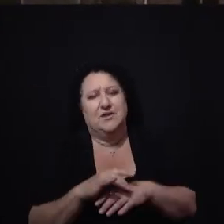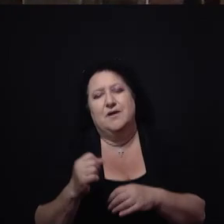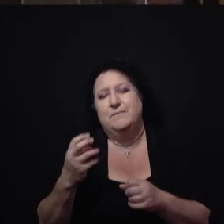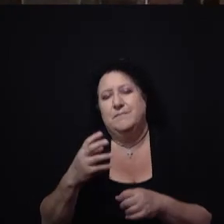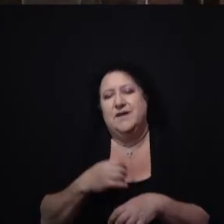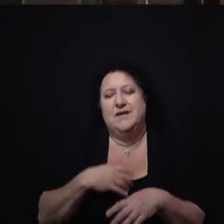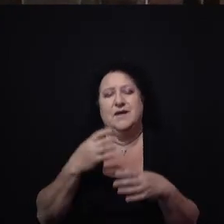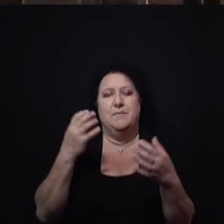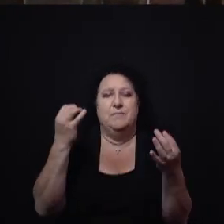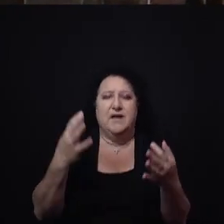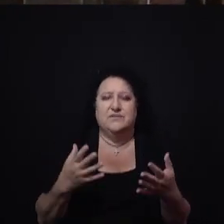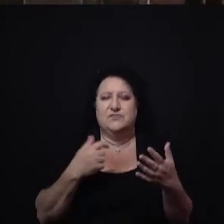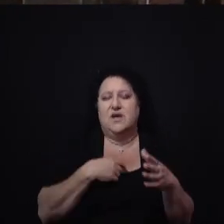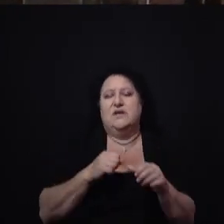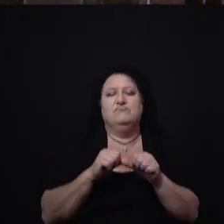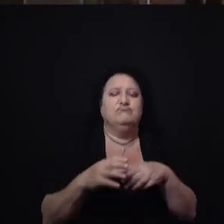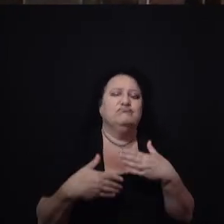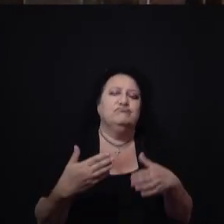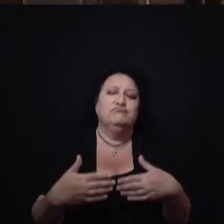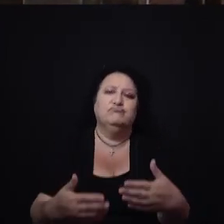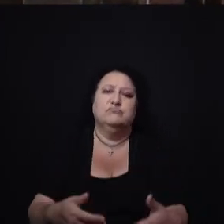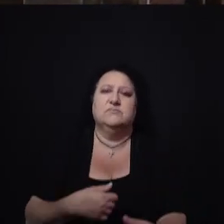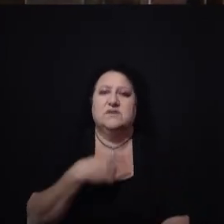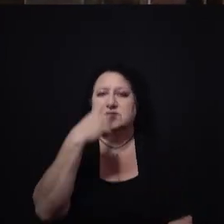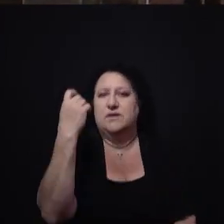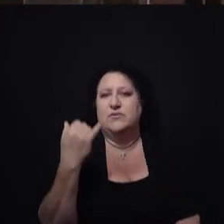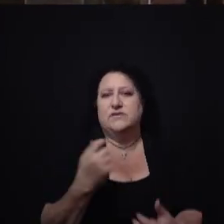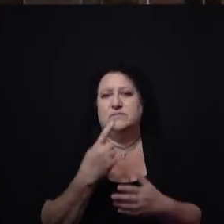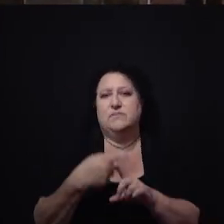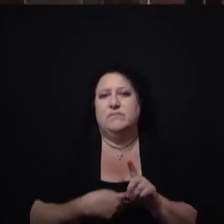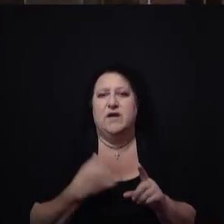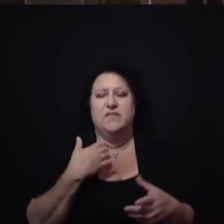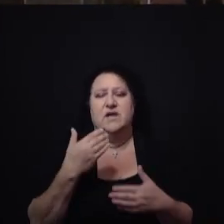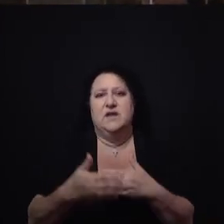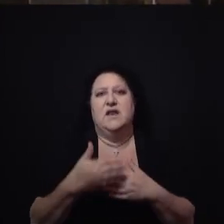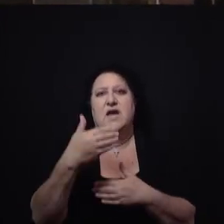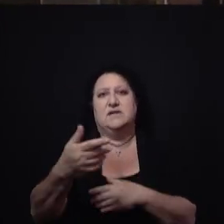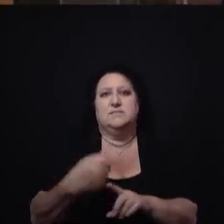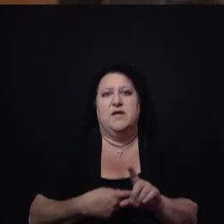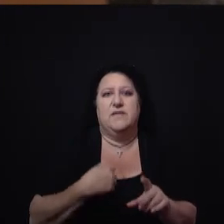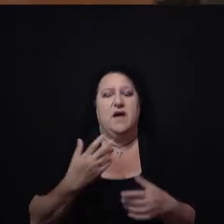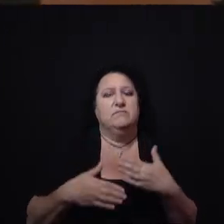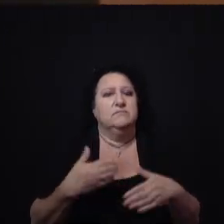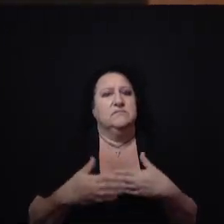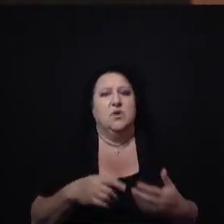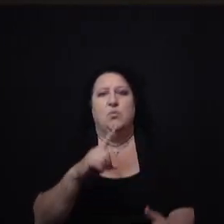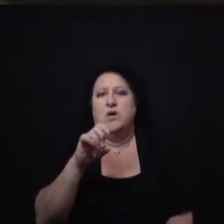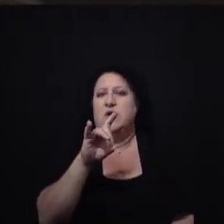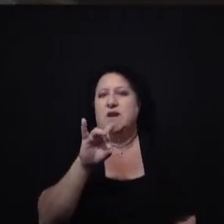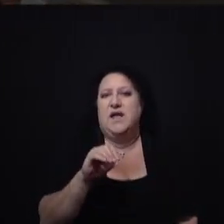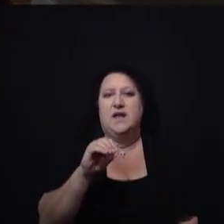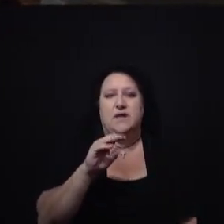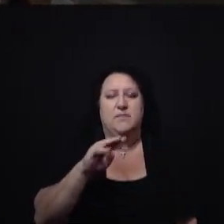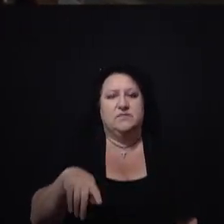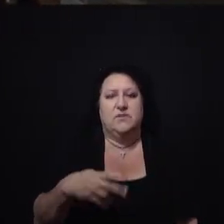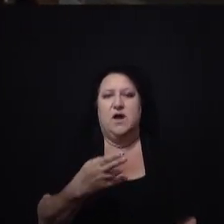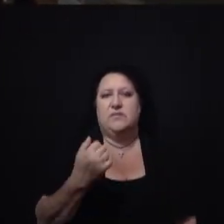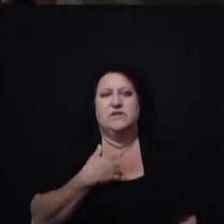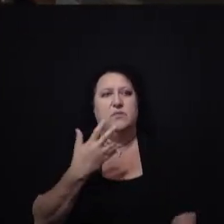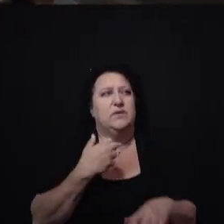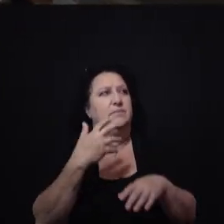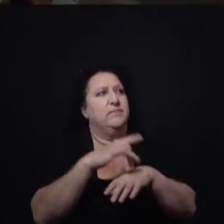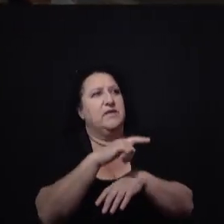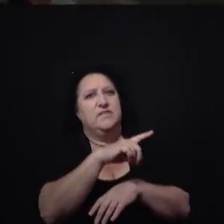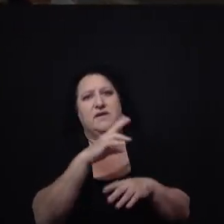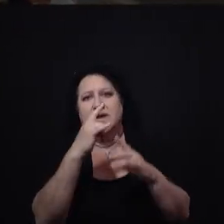through the summer, and for this month and next month, I'm going 180 miles an hour because I wanna be at our camps, I wanna be at VBS, I wanna do all this, because you know